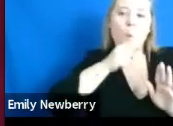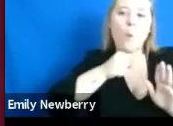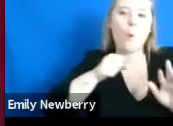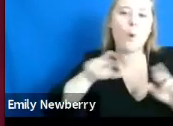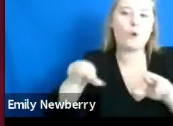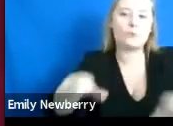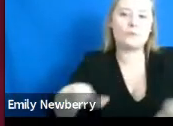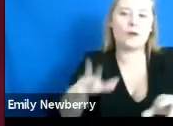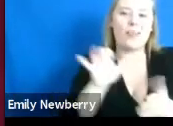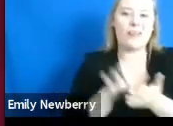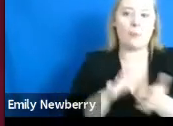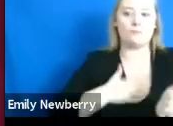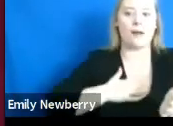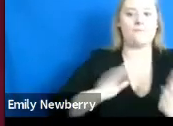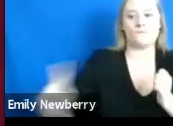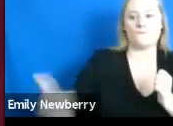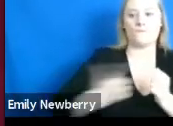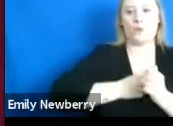my first